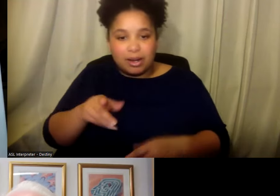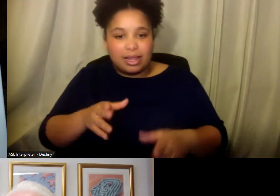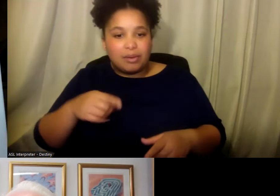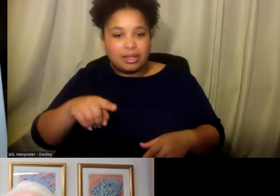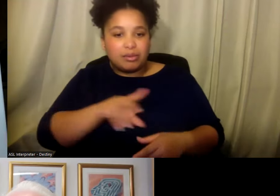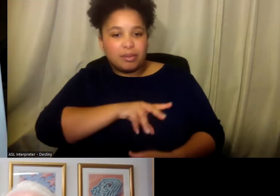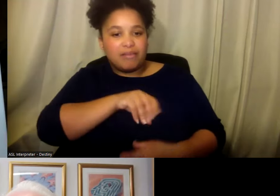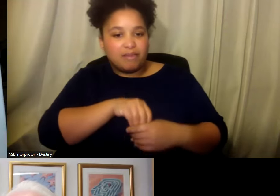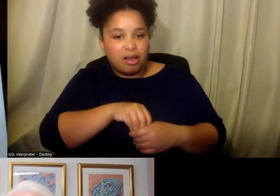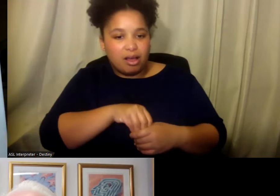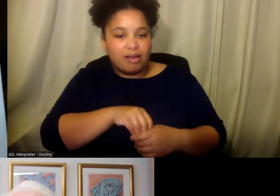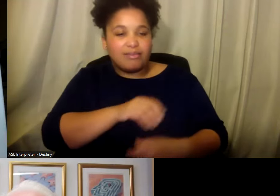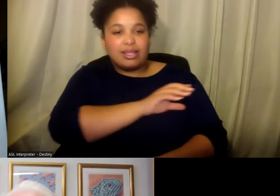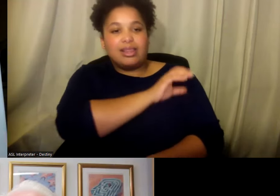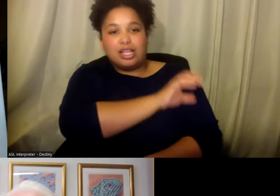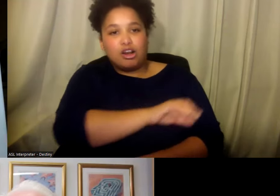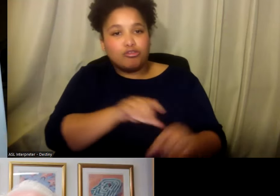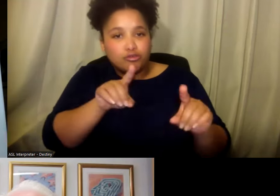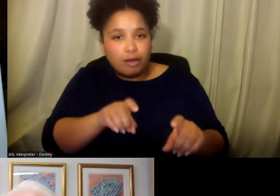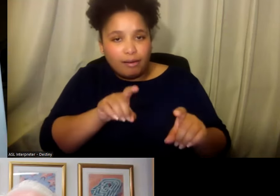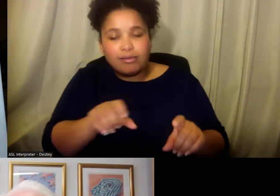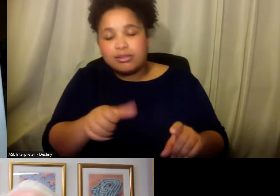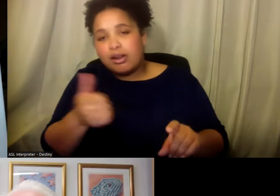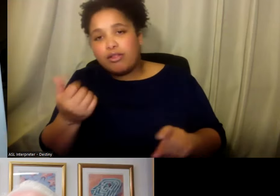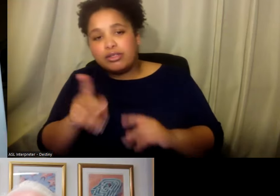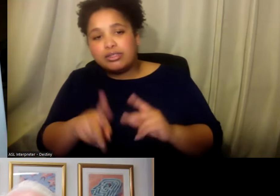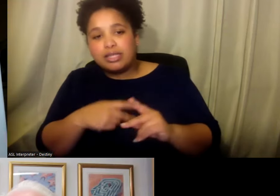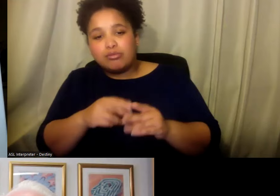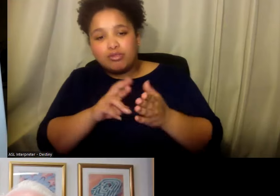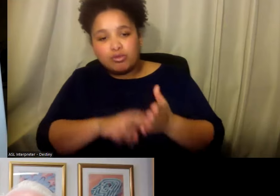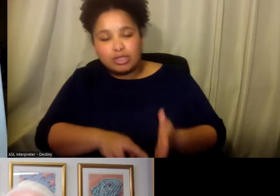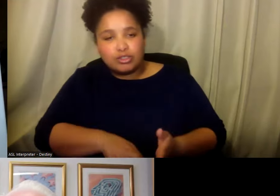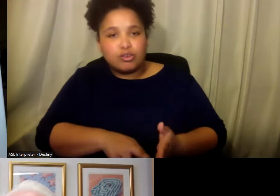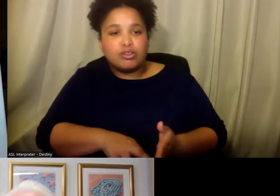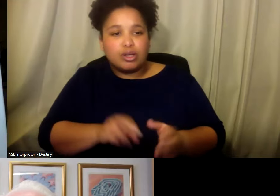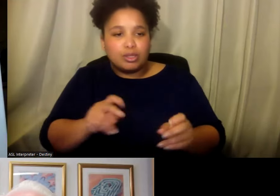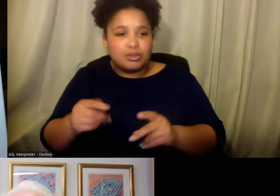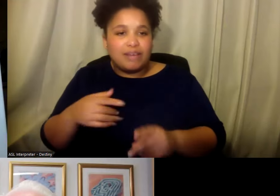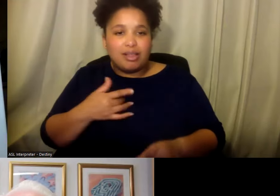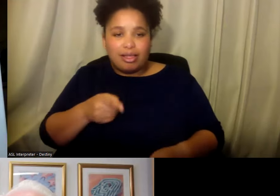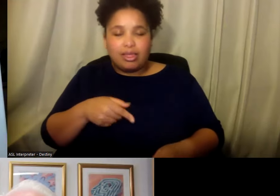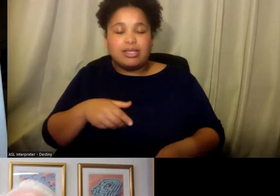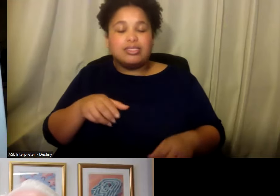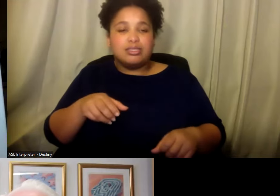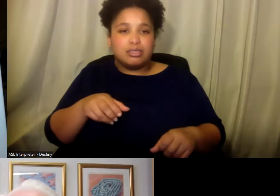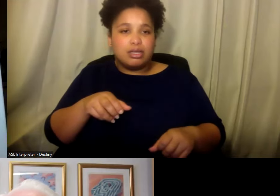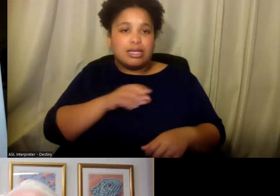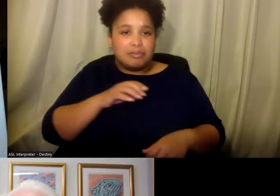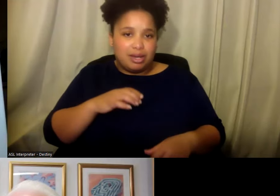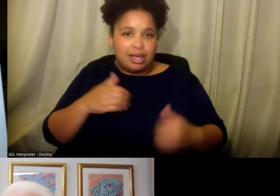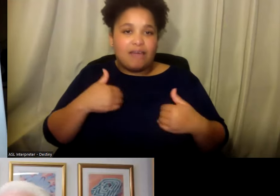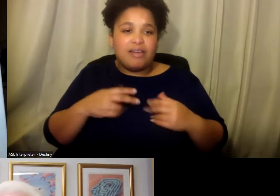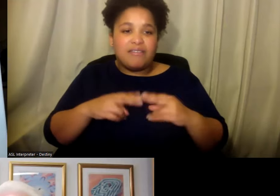take part in clinical trials and in other activities, research activities. So I think this committee could have a very pro-social role in that